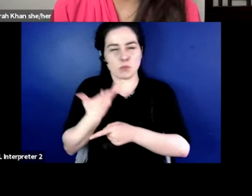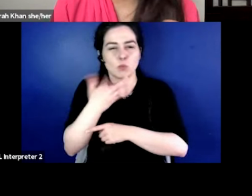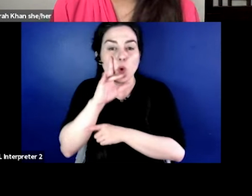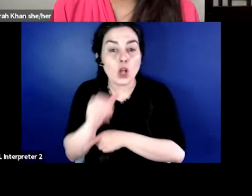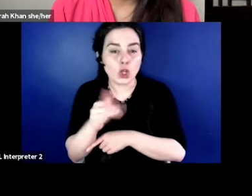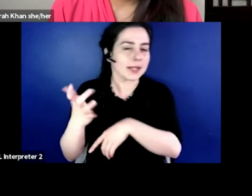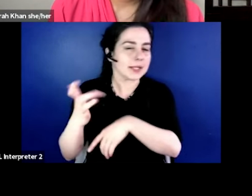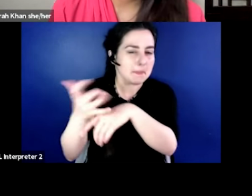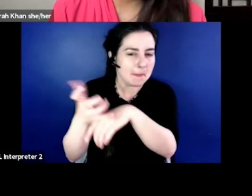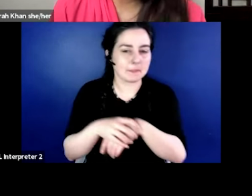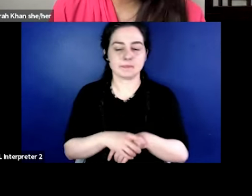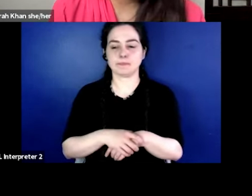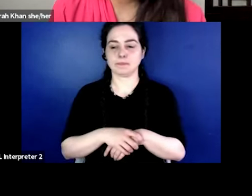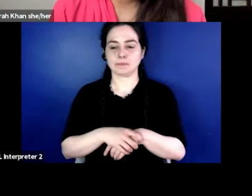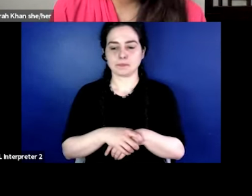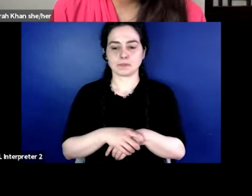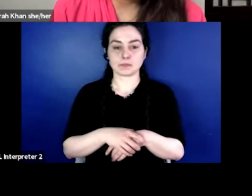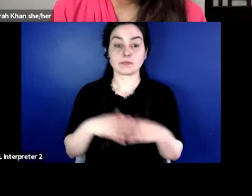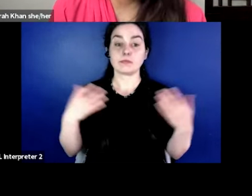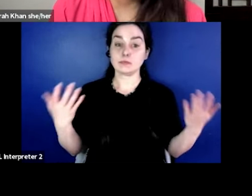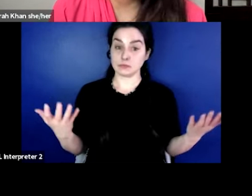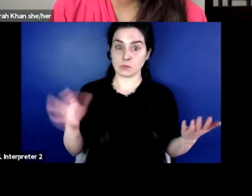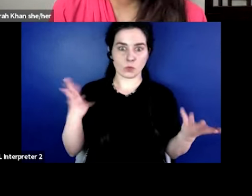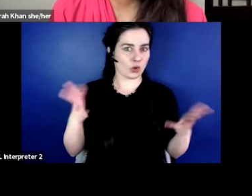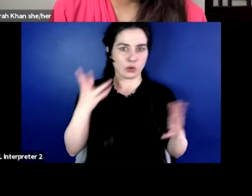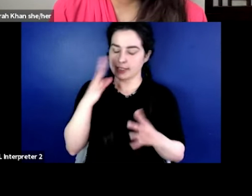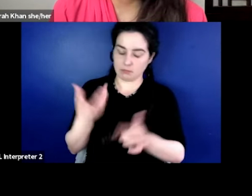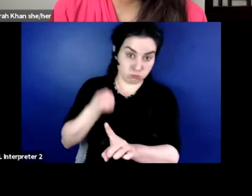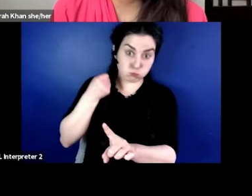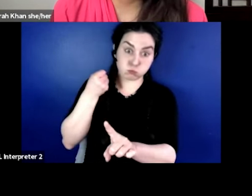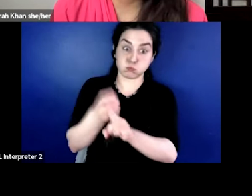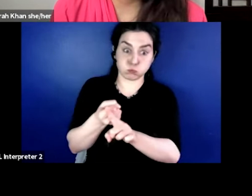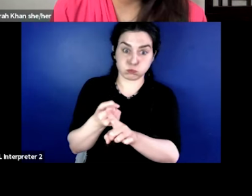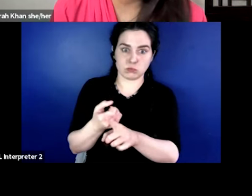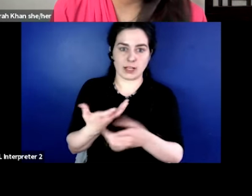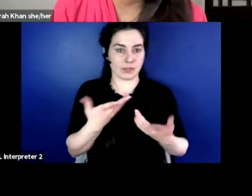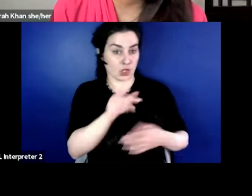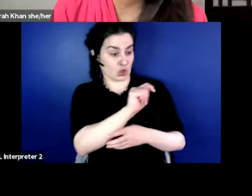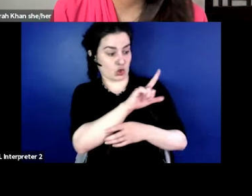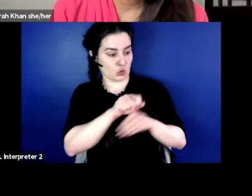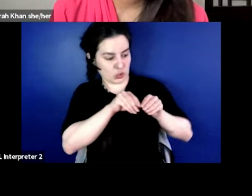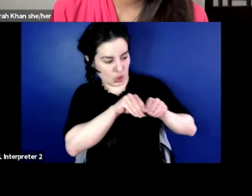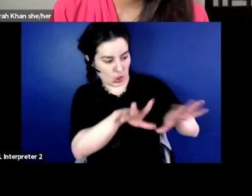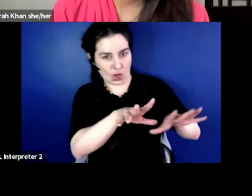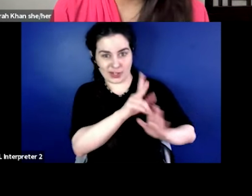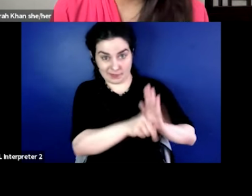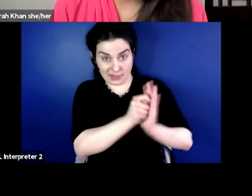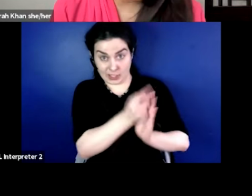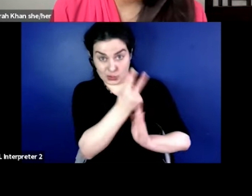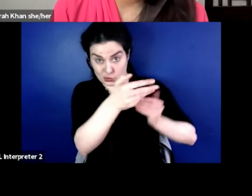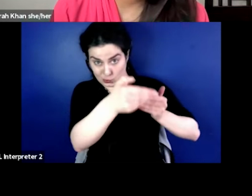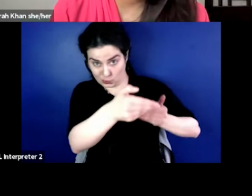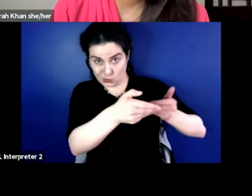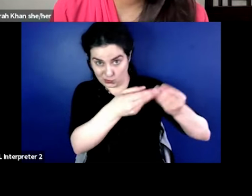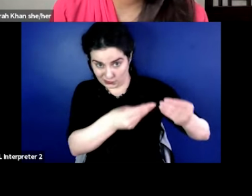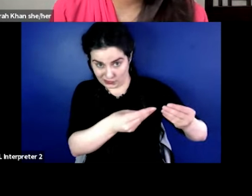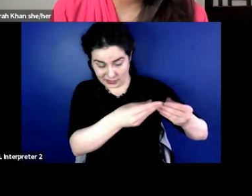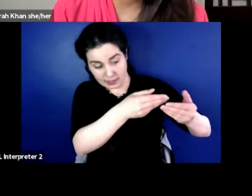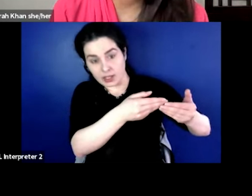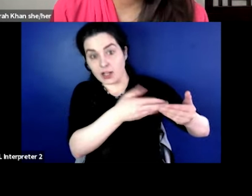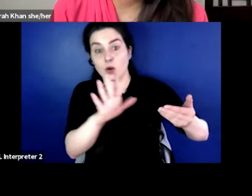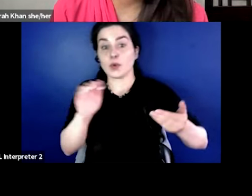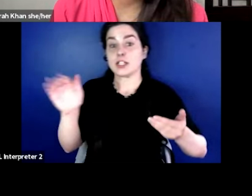in phase three. So we're already seeing a huge impact after we launched the tools and the end of phase two. We saw the Alberta government issue